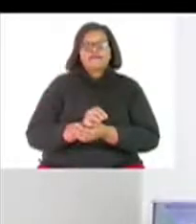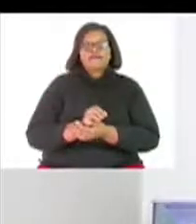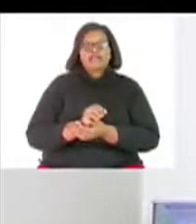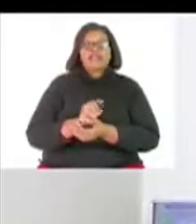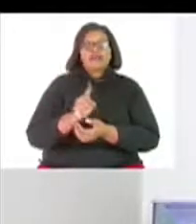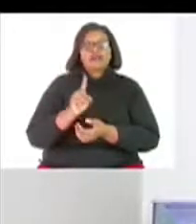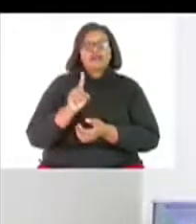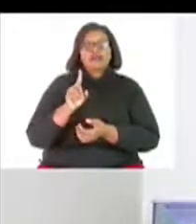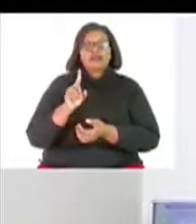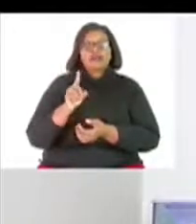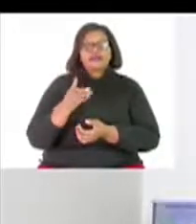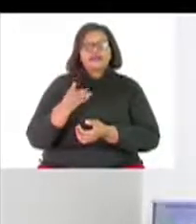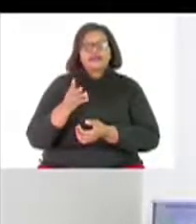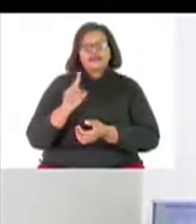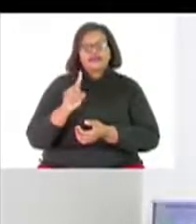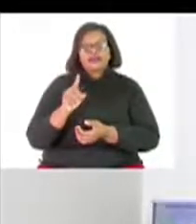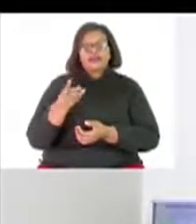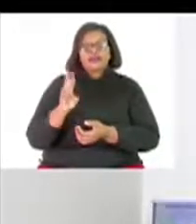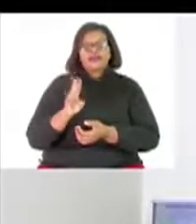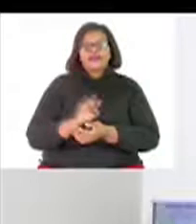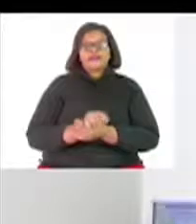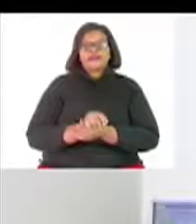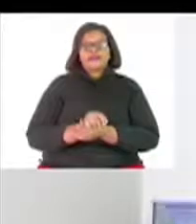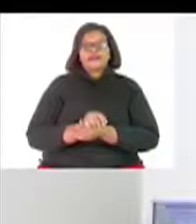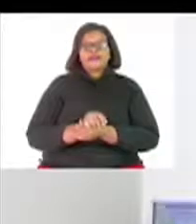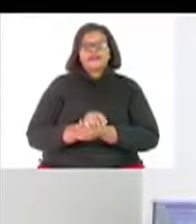continue, 16,